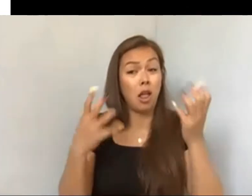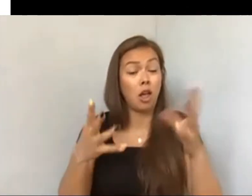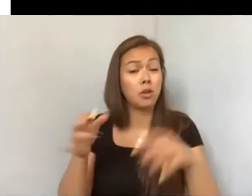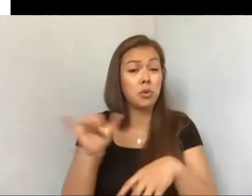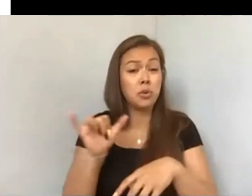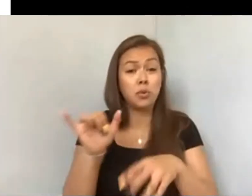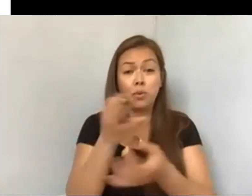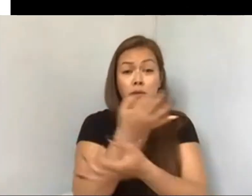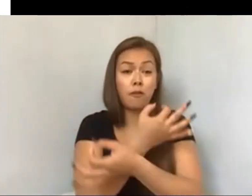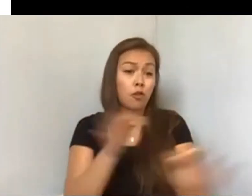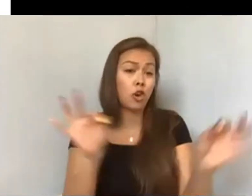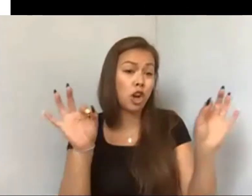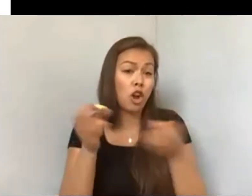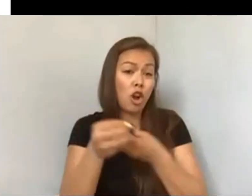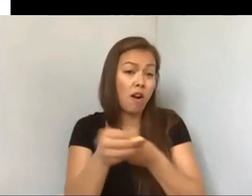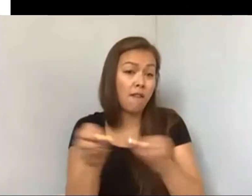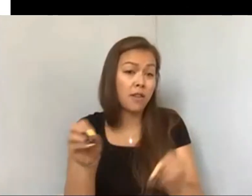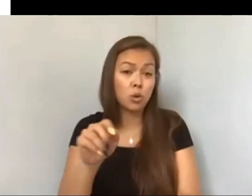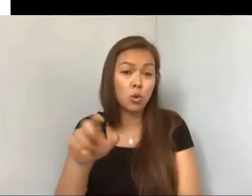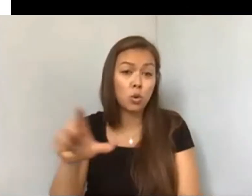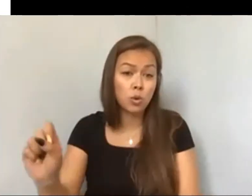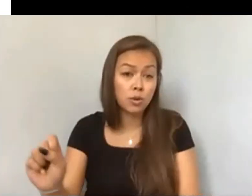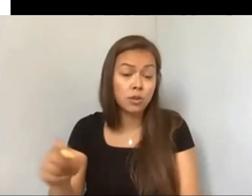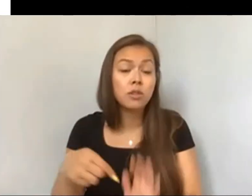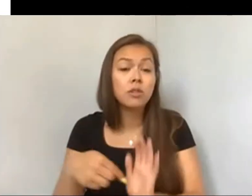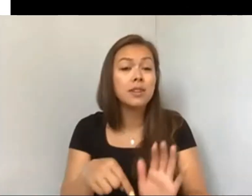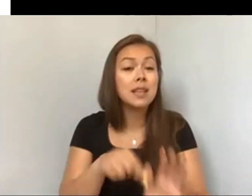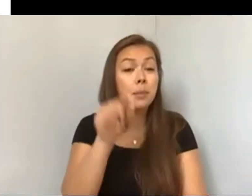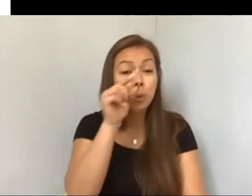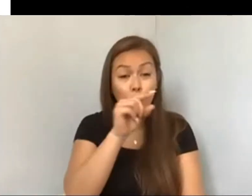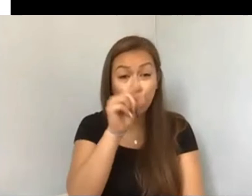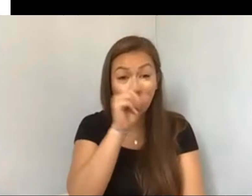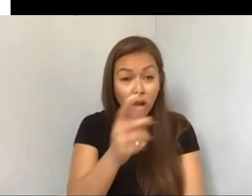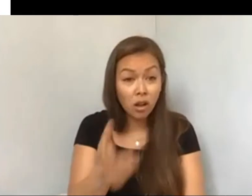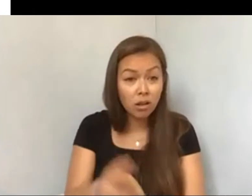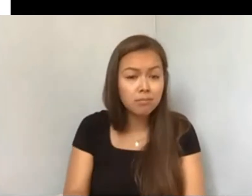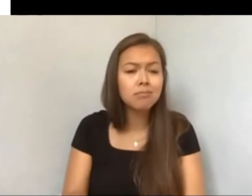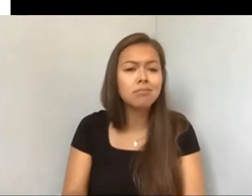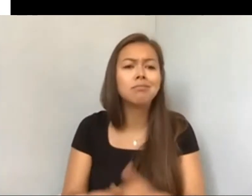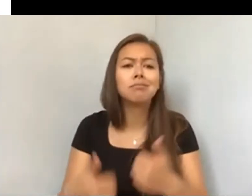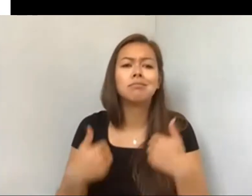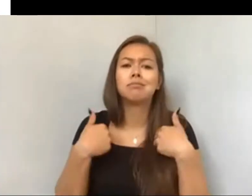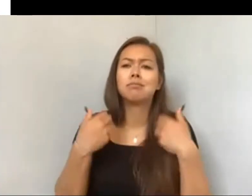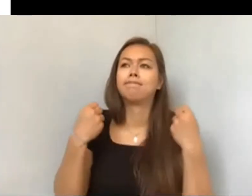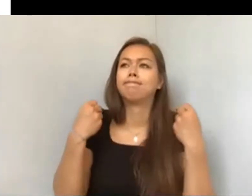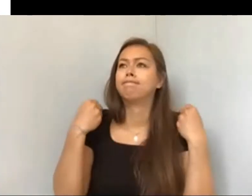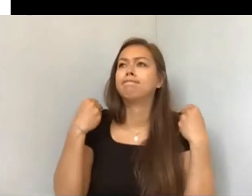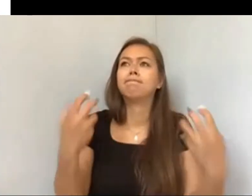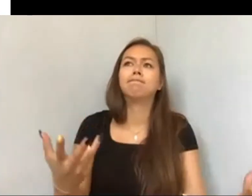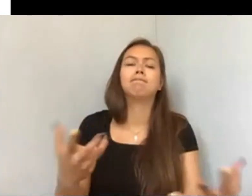incredibly inexpensive and gives you all of the things that you need in order to be able to start your communication.